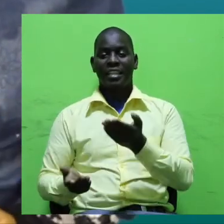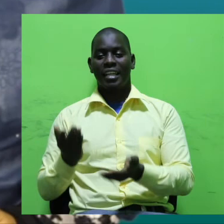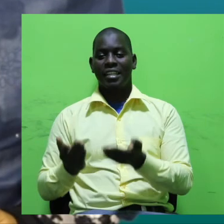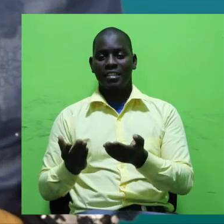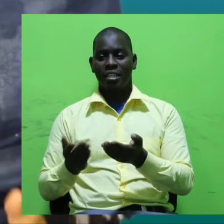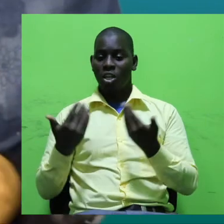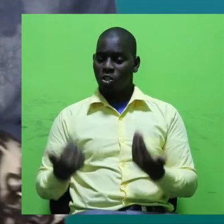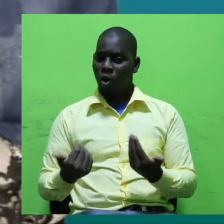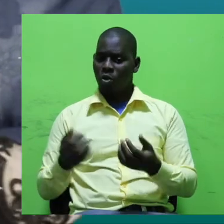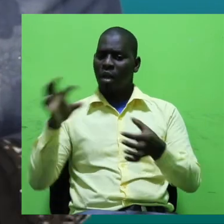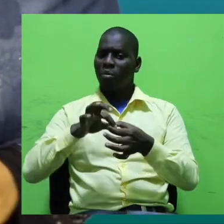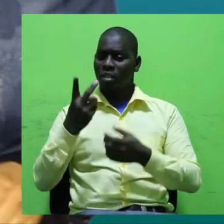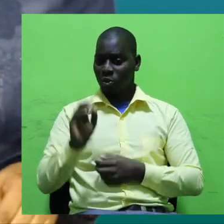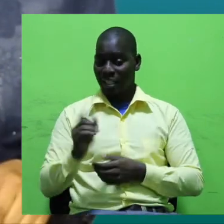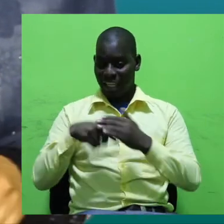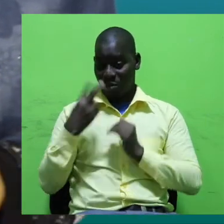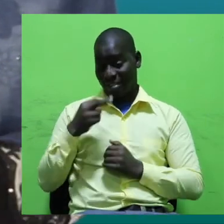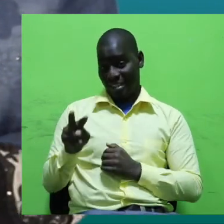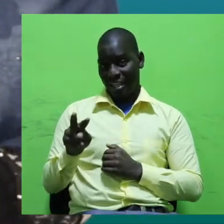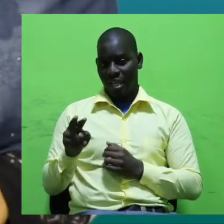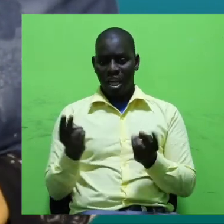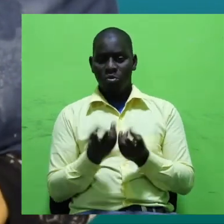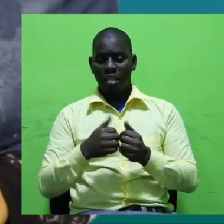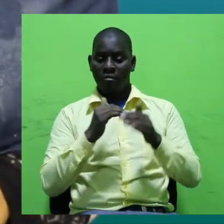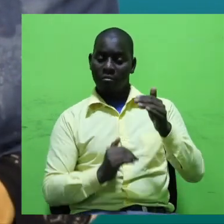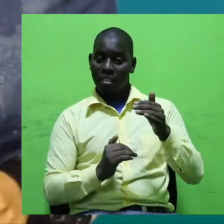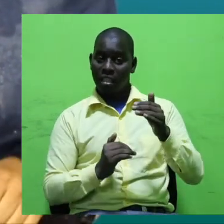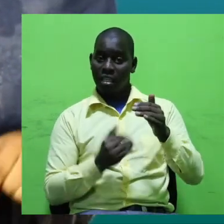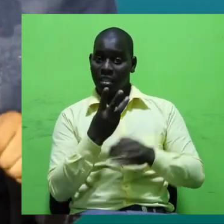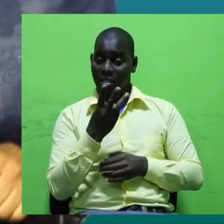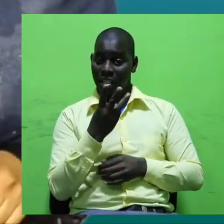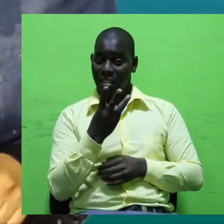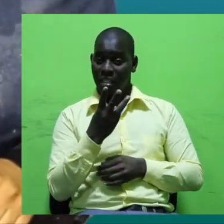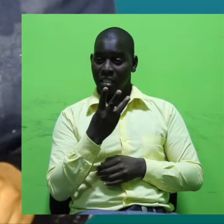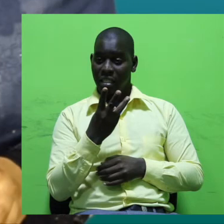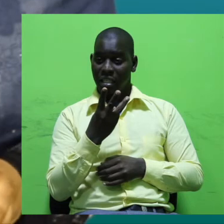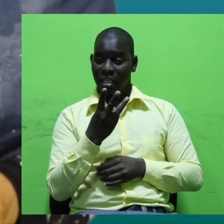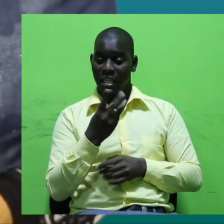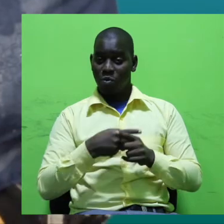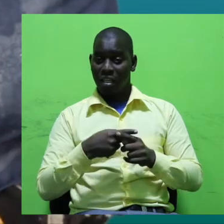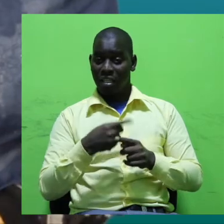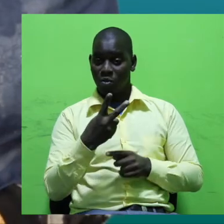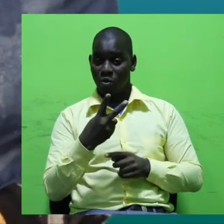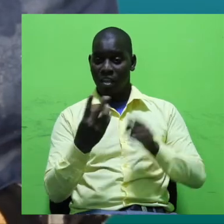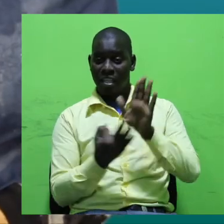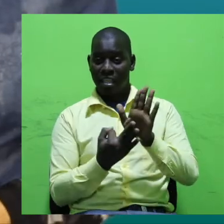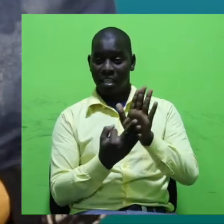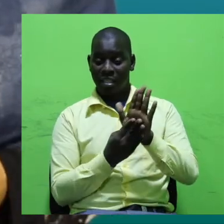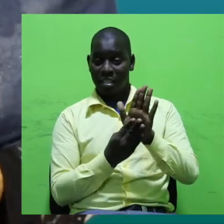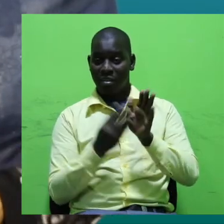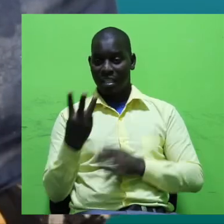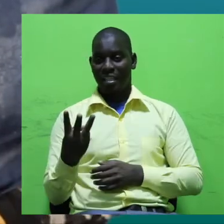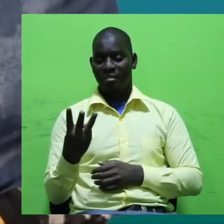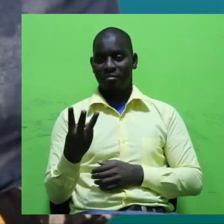prediction revolved on the steps of the scientific method. These include identifying problems,